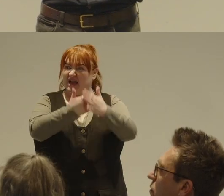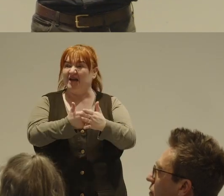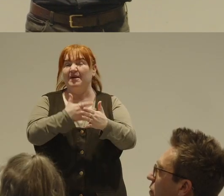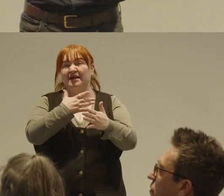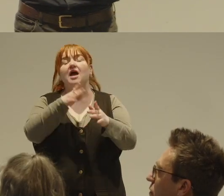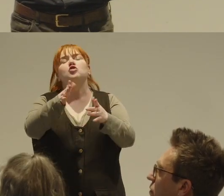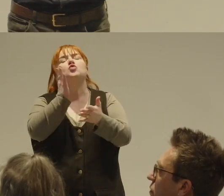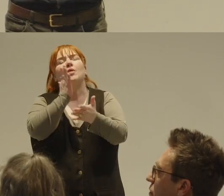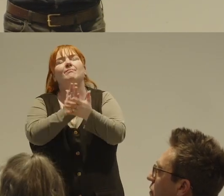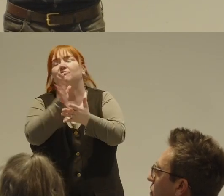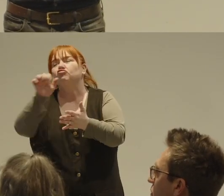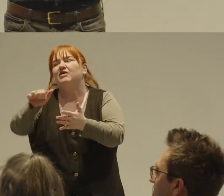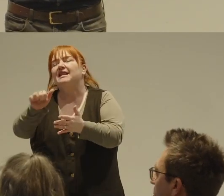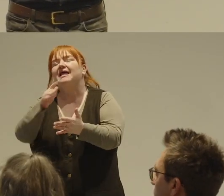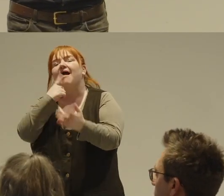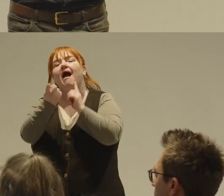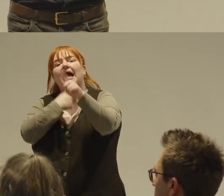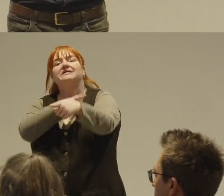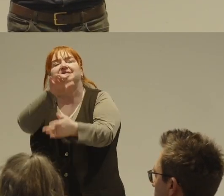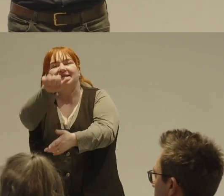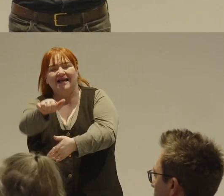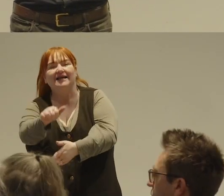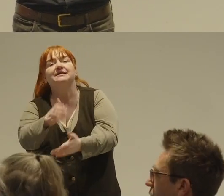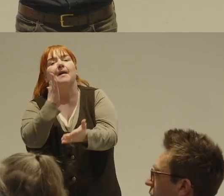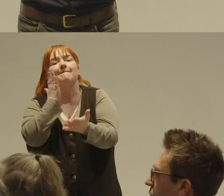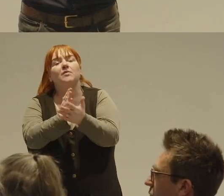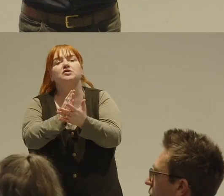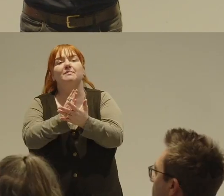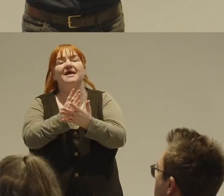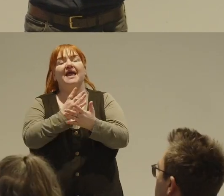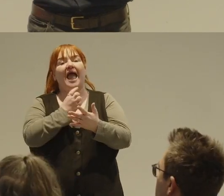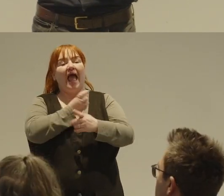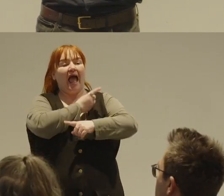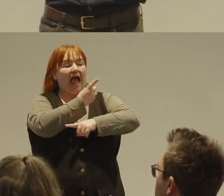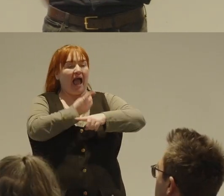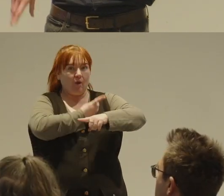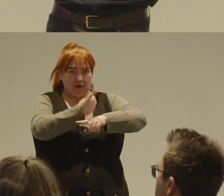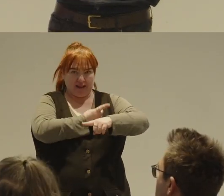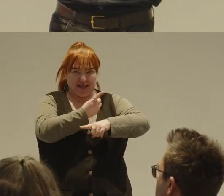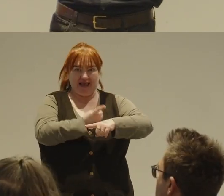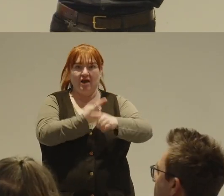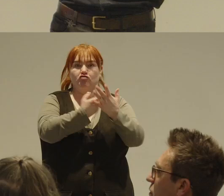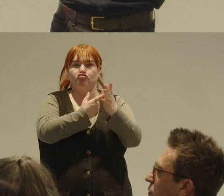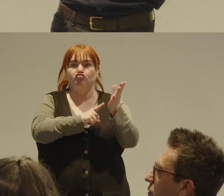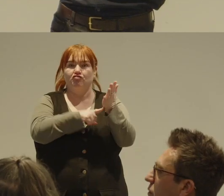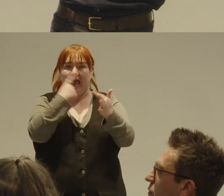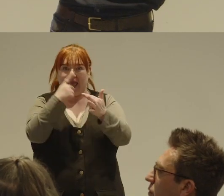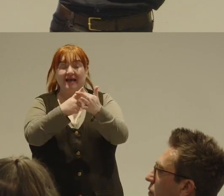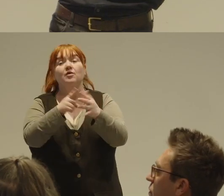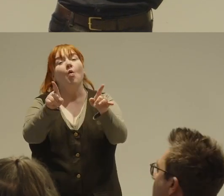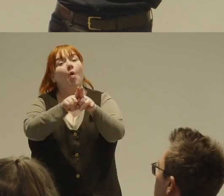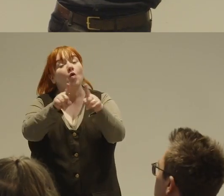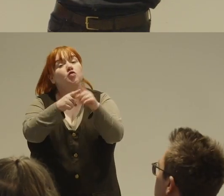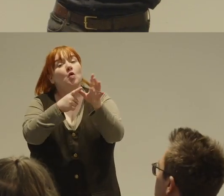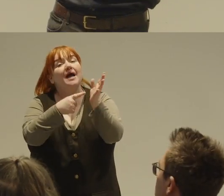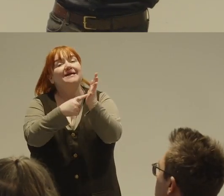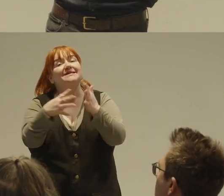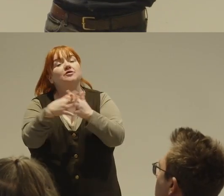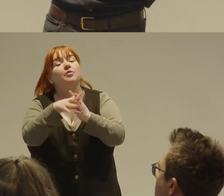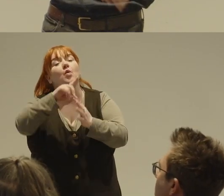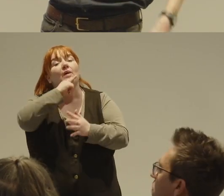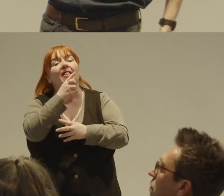has to be hourly, and they will often ask for 3 quotes of how much 3 different support workers will cost, and they go with the